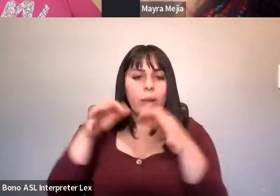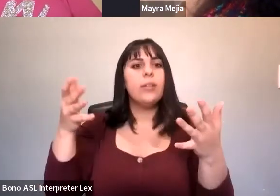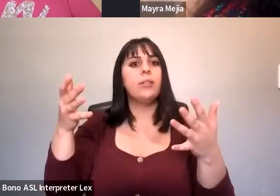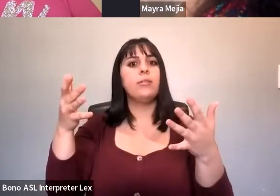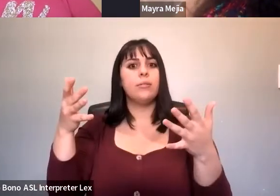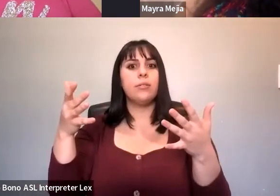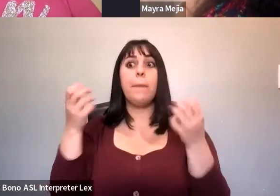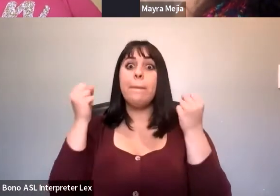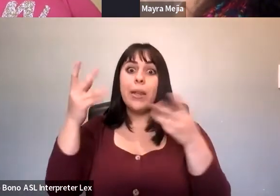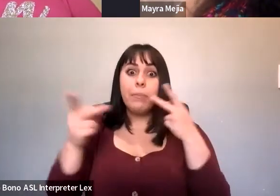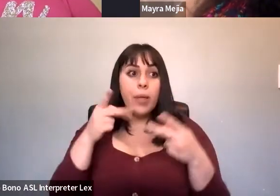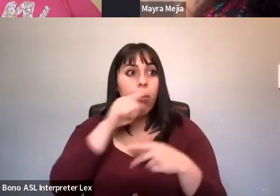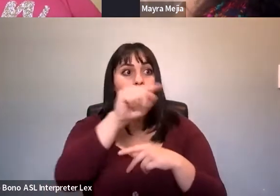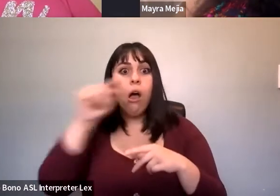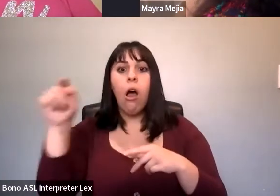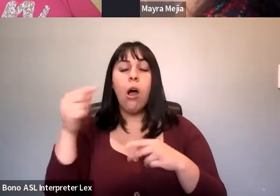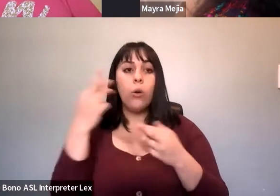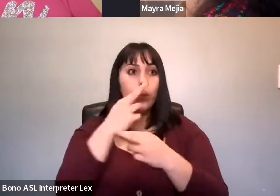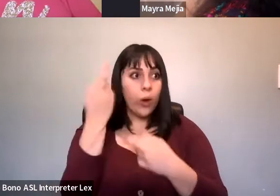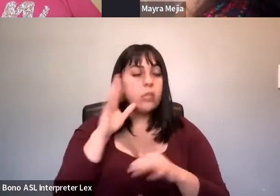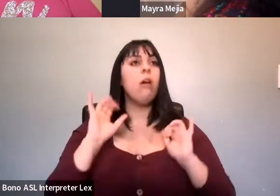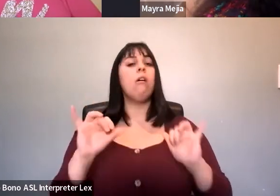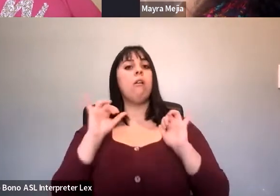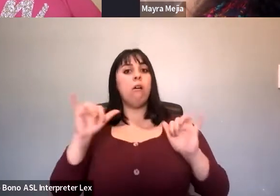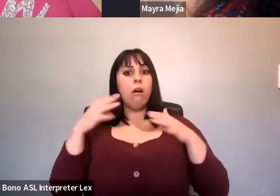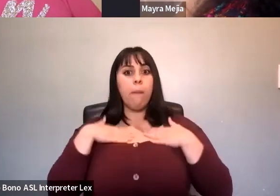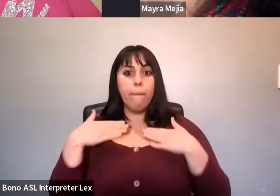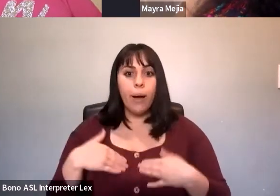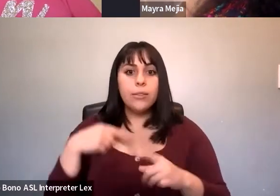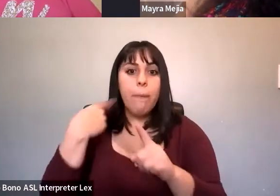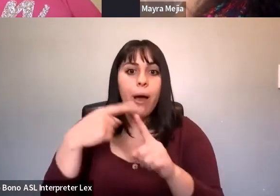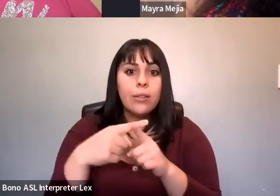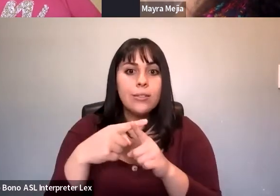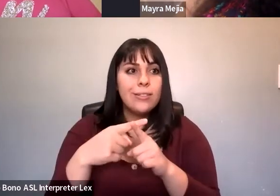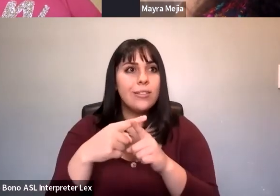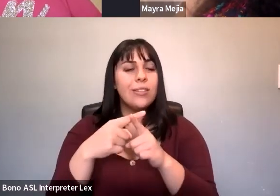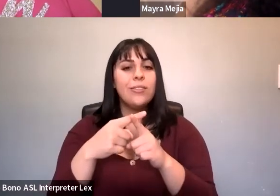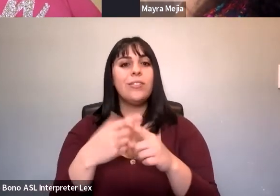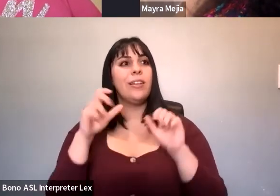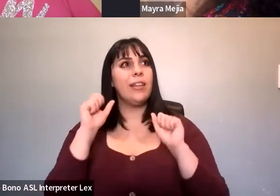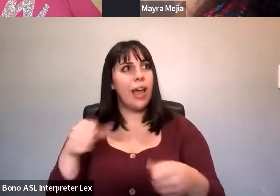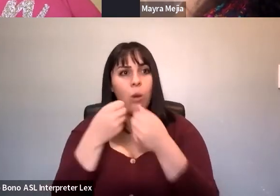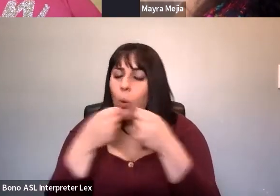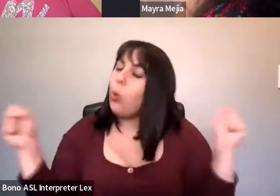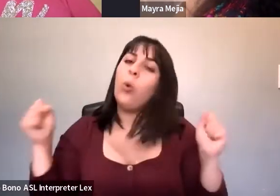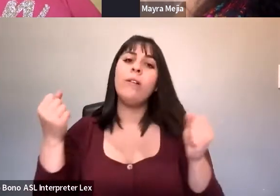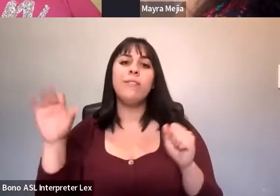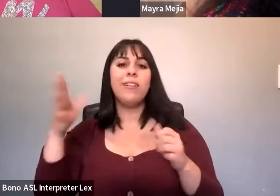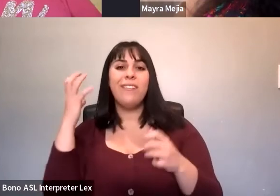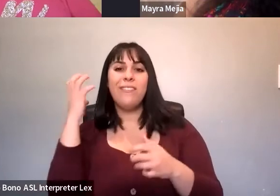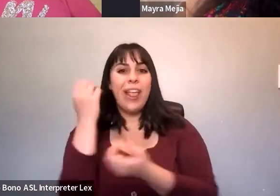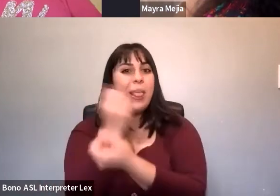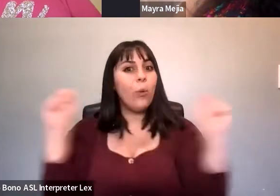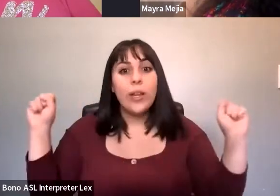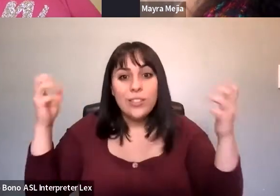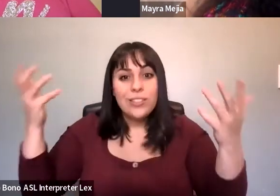body positivity and fat liberation through fashion. When it comes to inclusivity, there's always something more that we